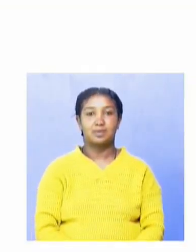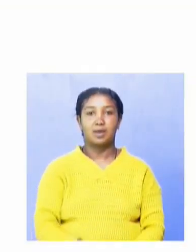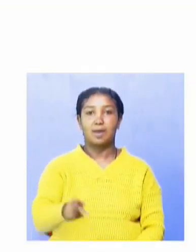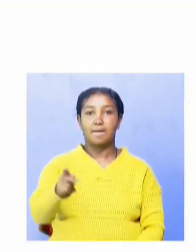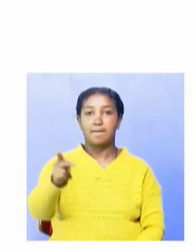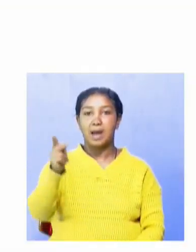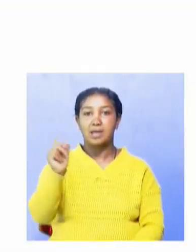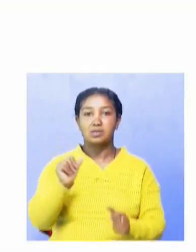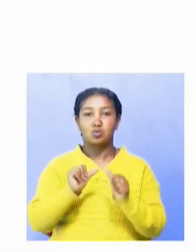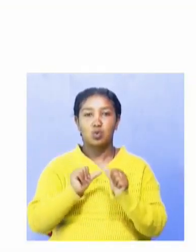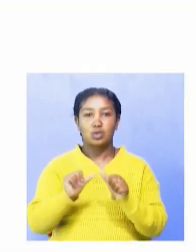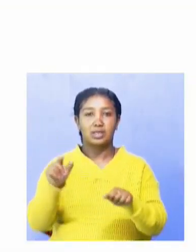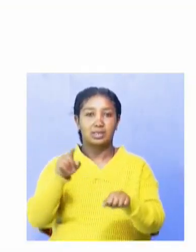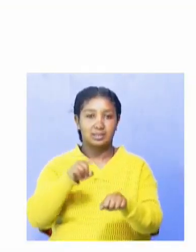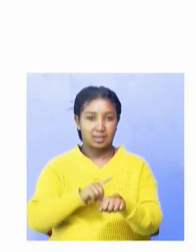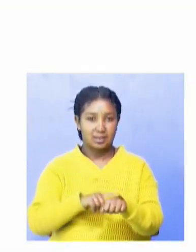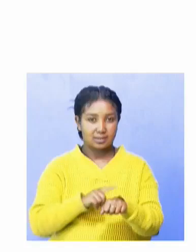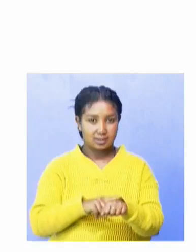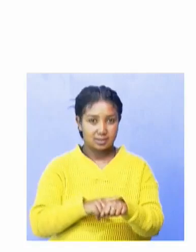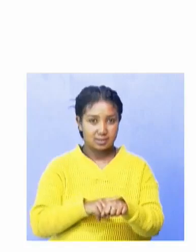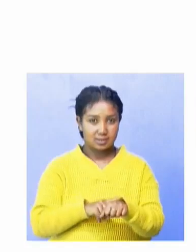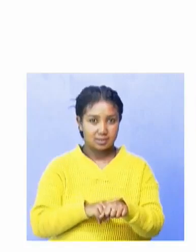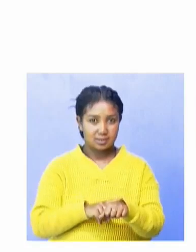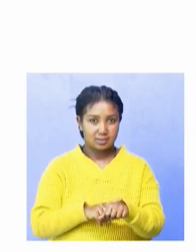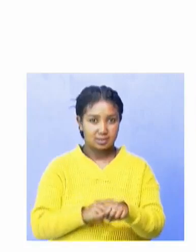past continuous tense